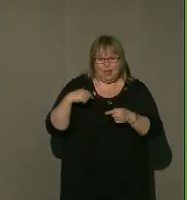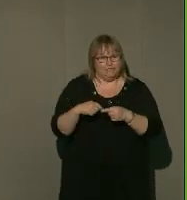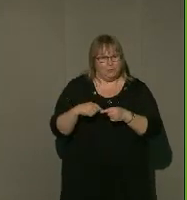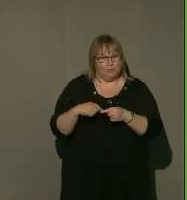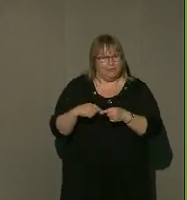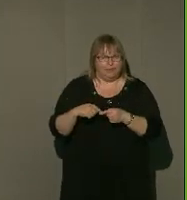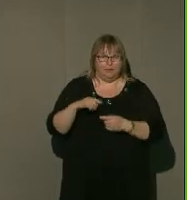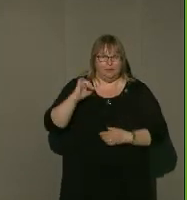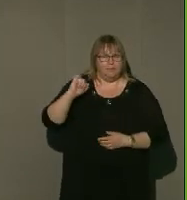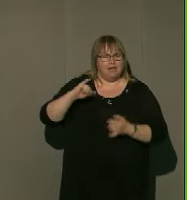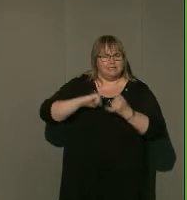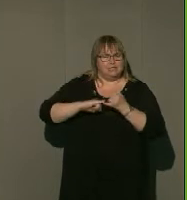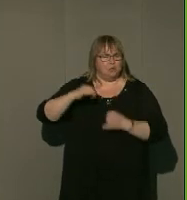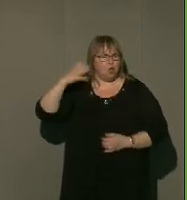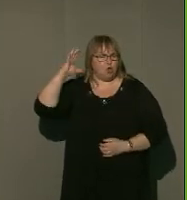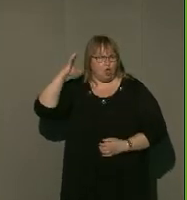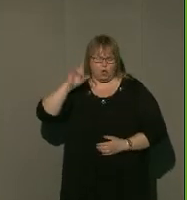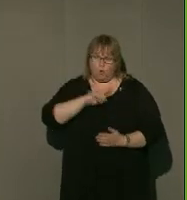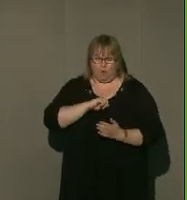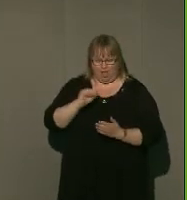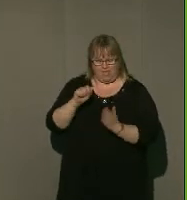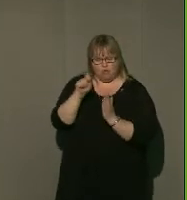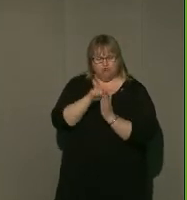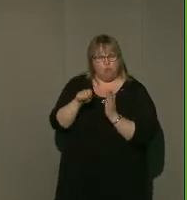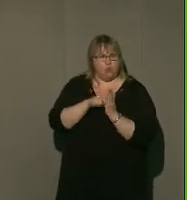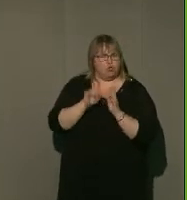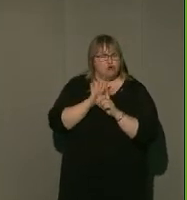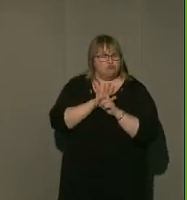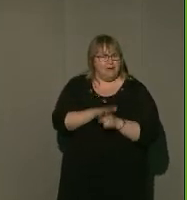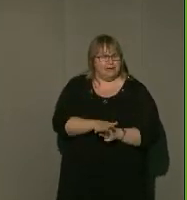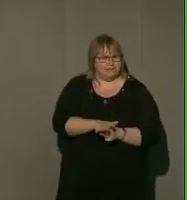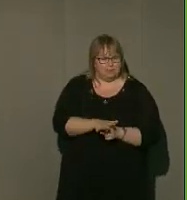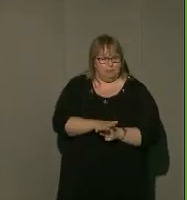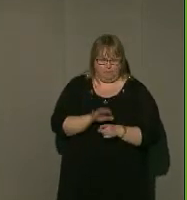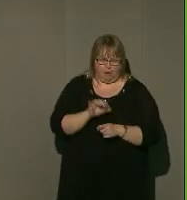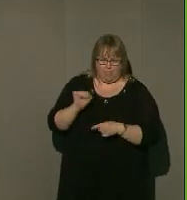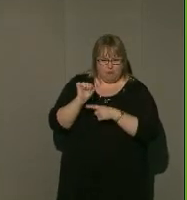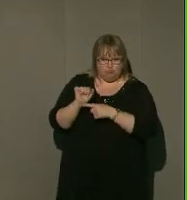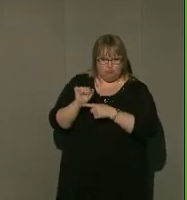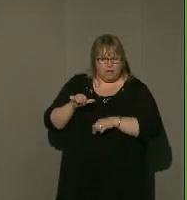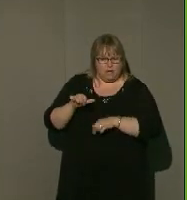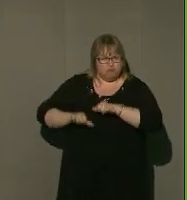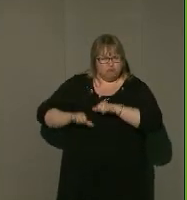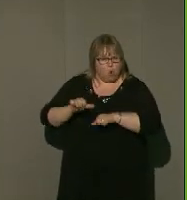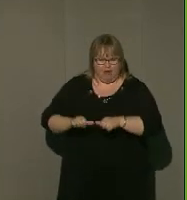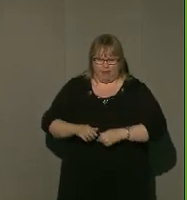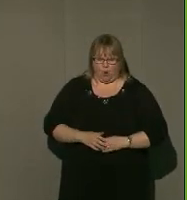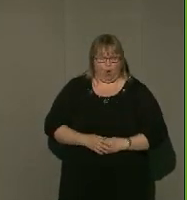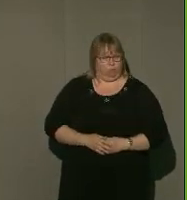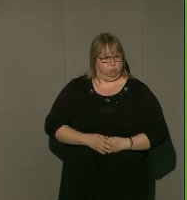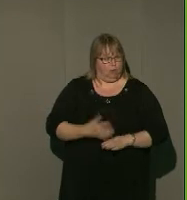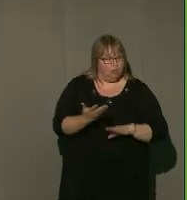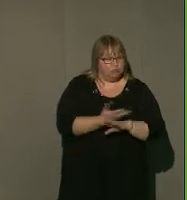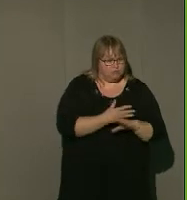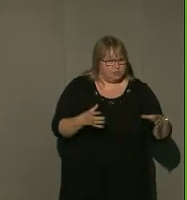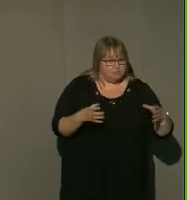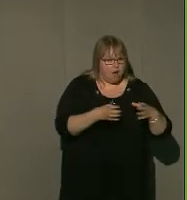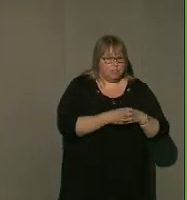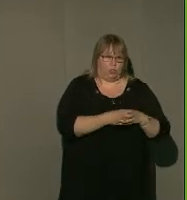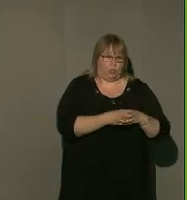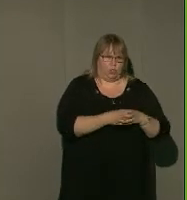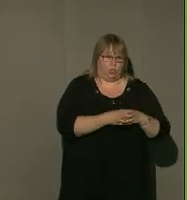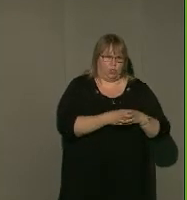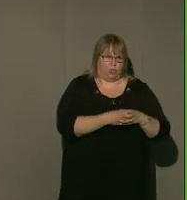Sandwell College for writing racist on a poster for the Prevent programme. The Green Party reaffirms our opposition to the government's